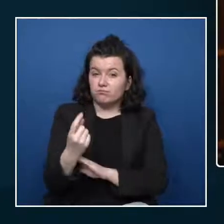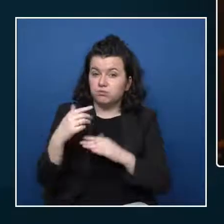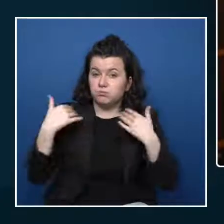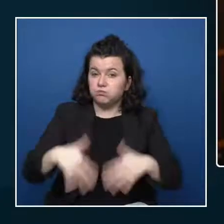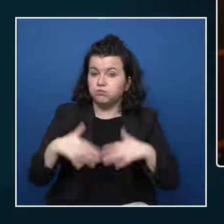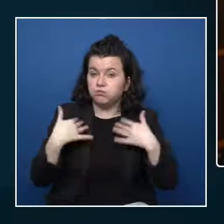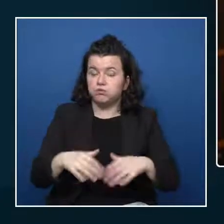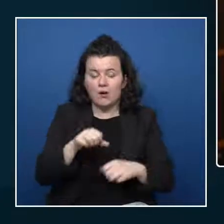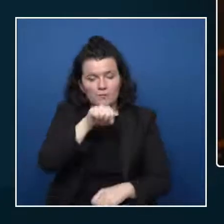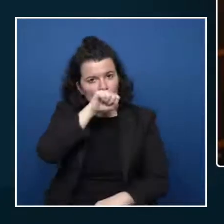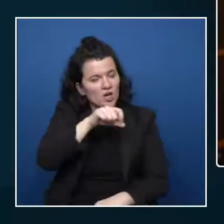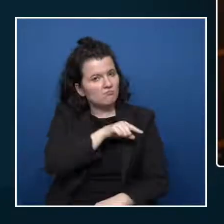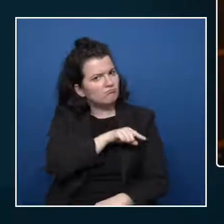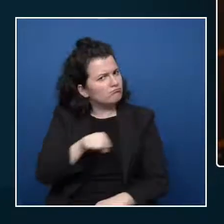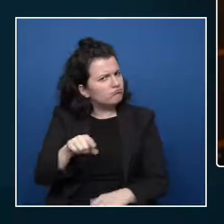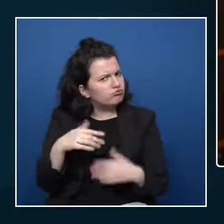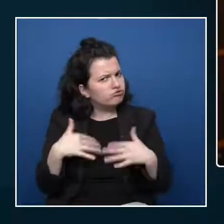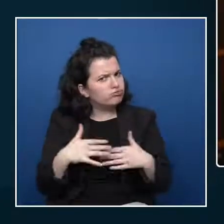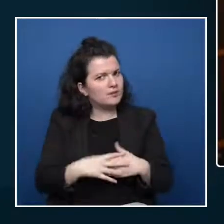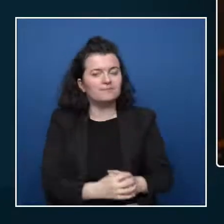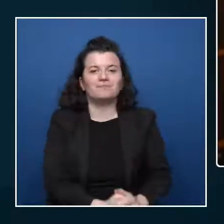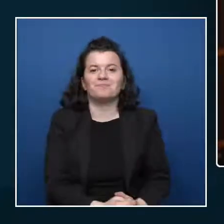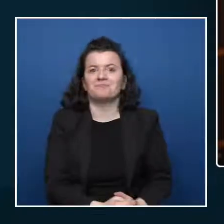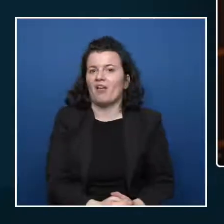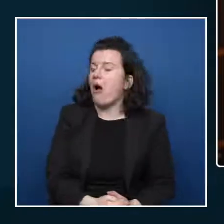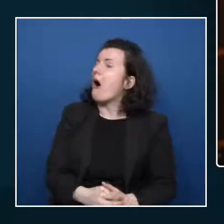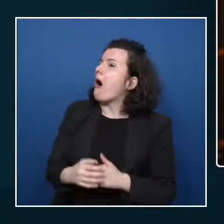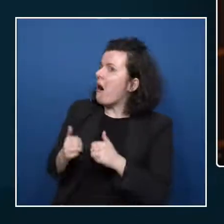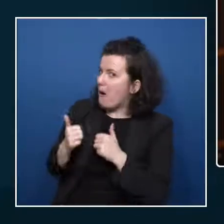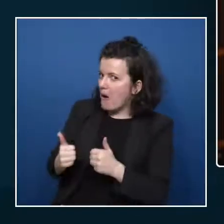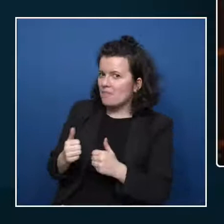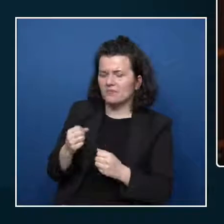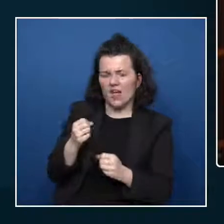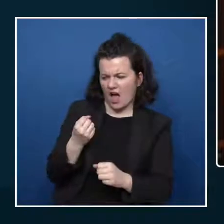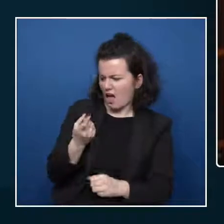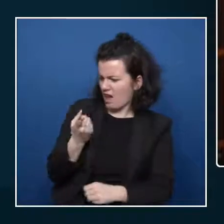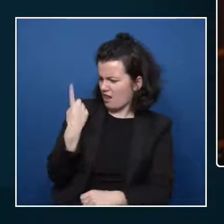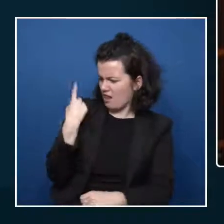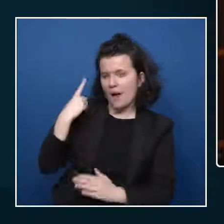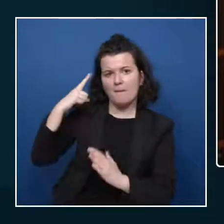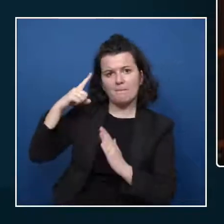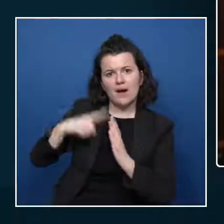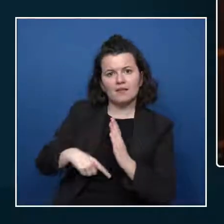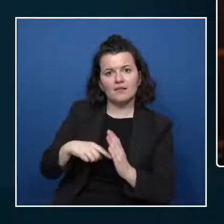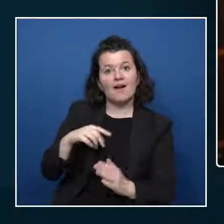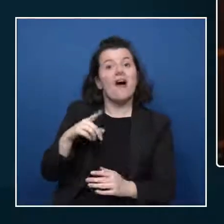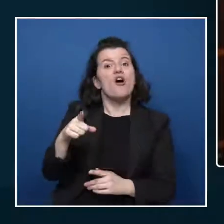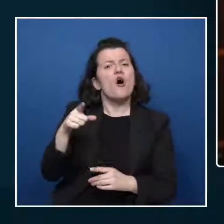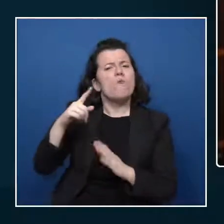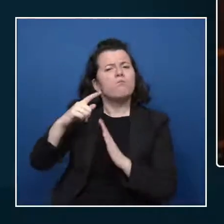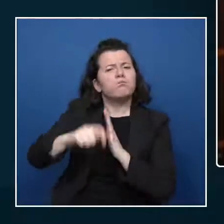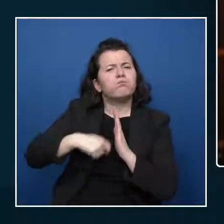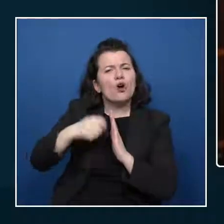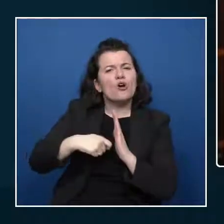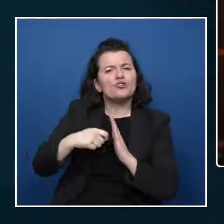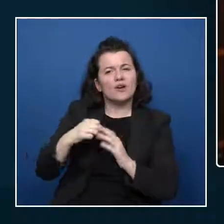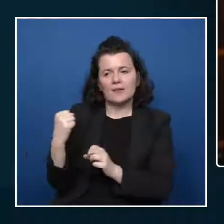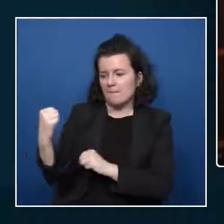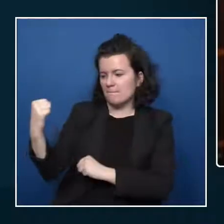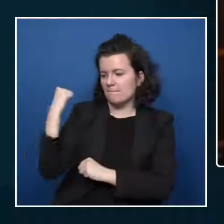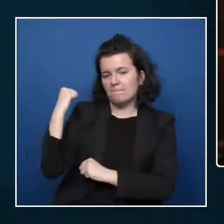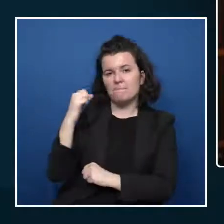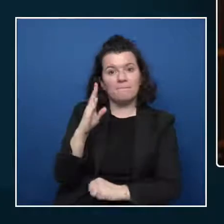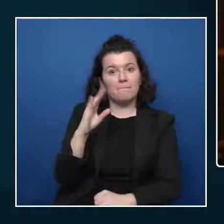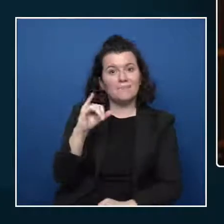Cool. Yeah, you have been talking last month on Project Bicep. Correct. And I'm going to ask